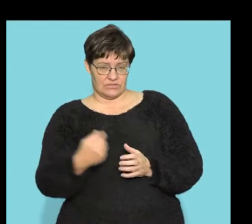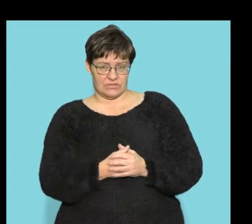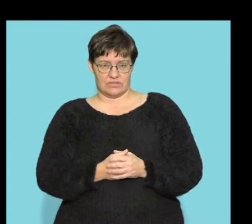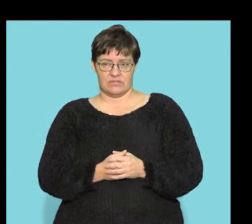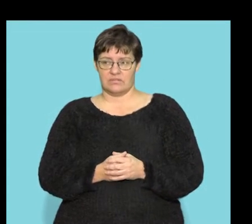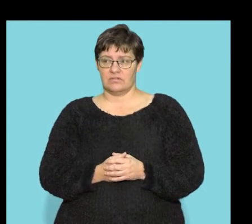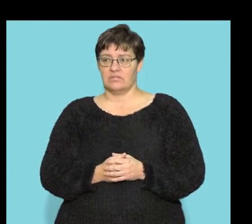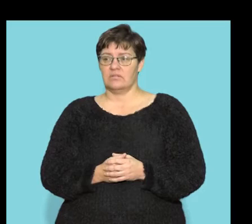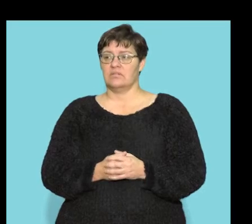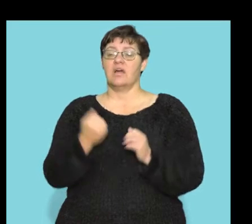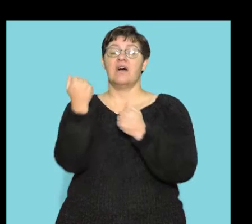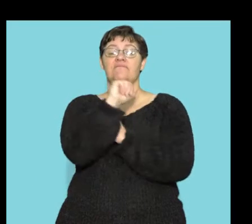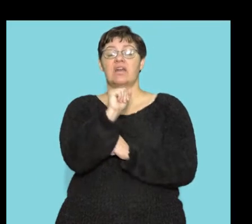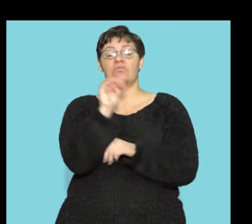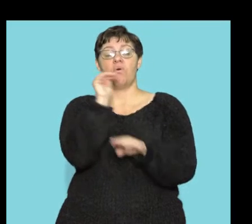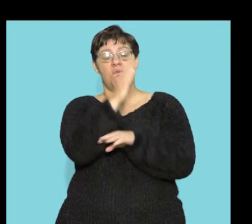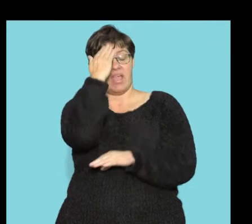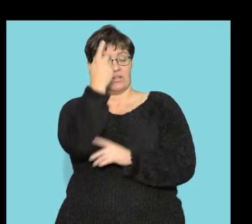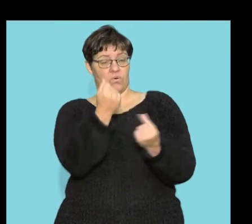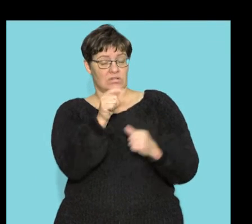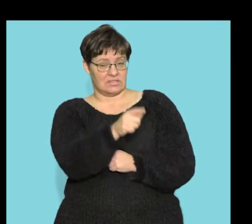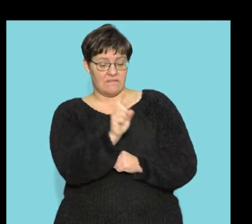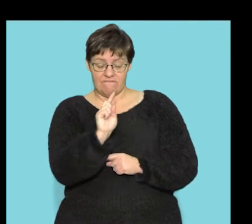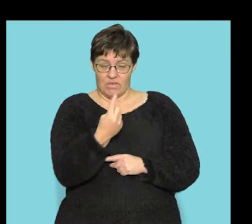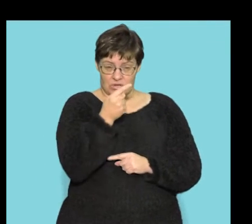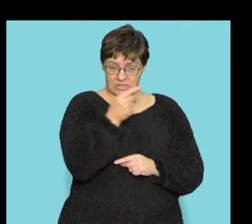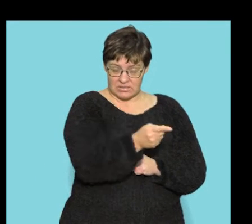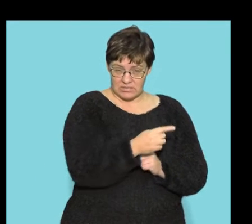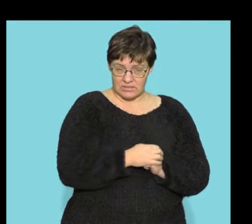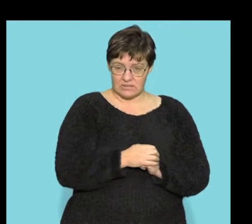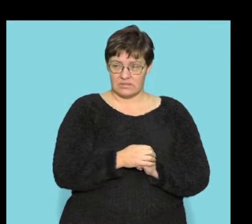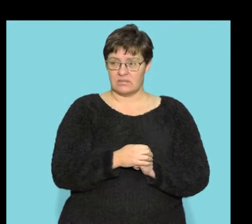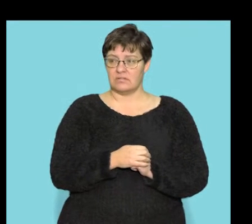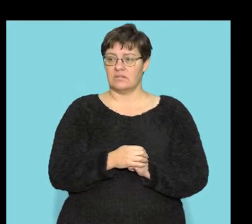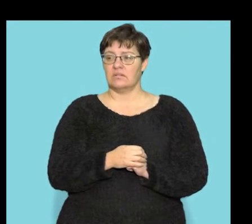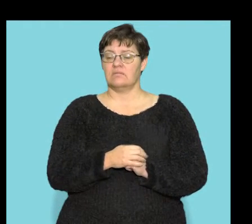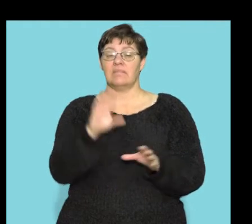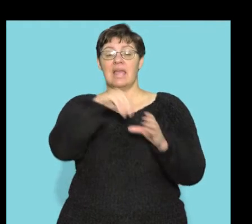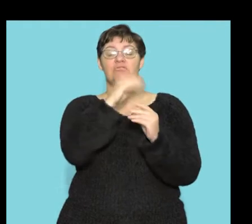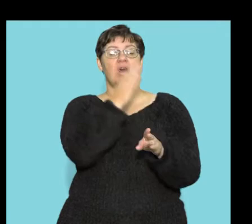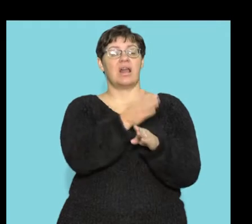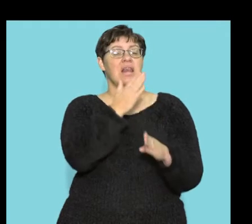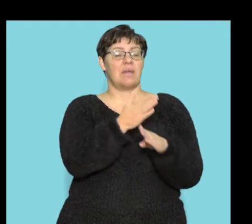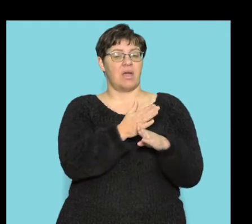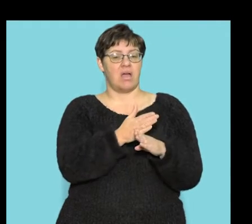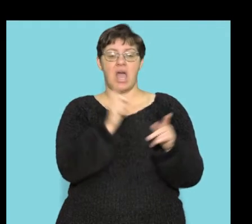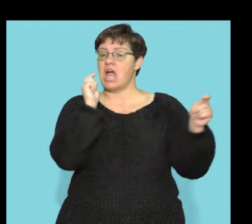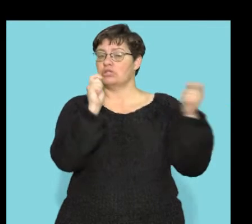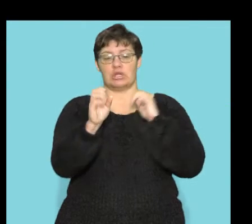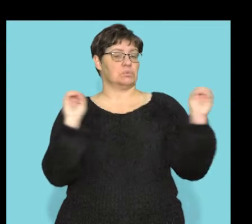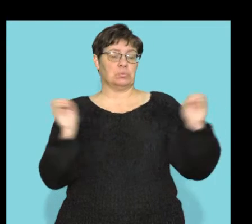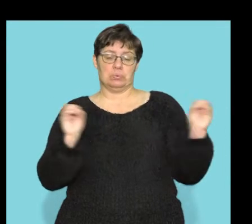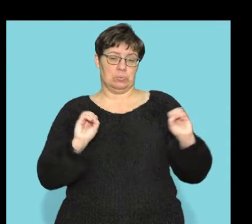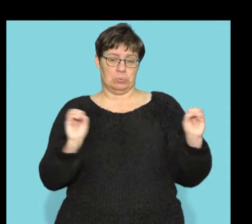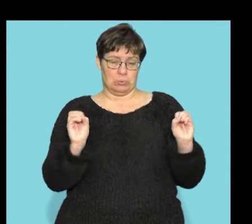if we take our factory overheads cost, firstly, let's pick up the indirect labor. There was no adjustment for